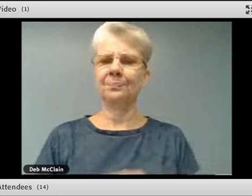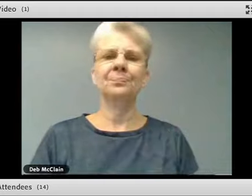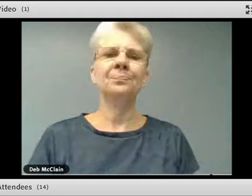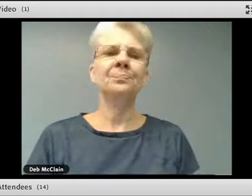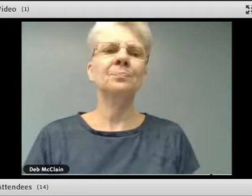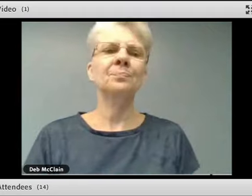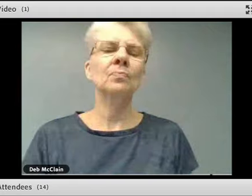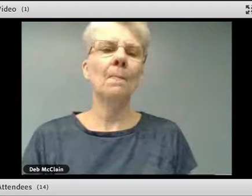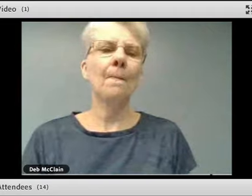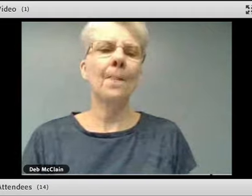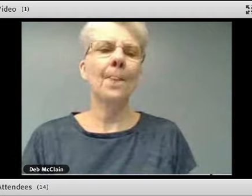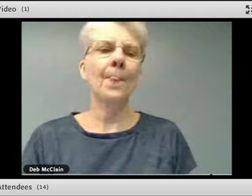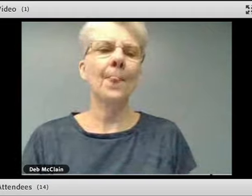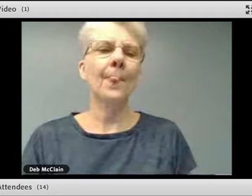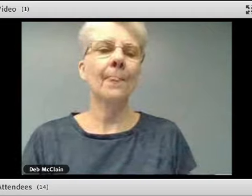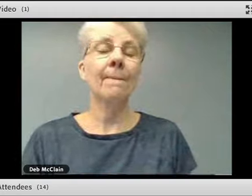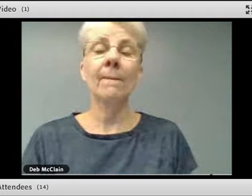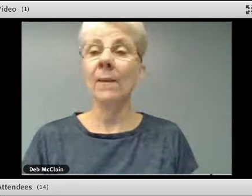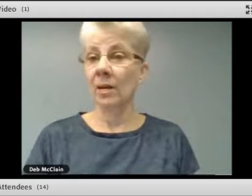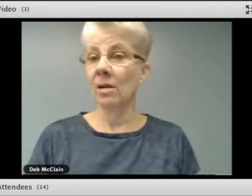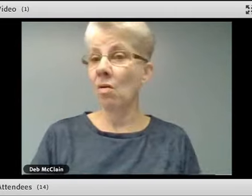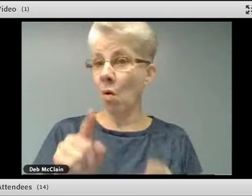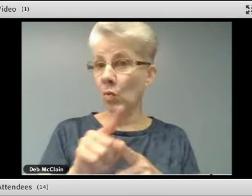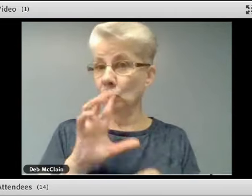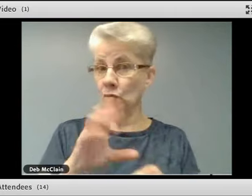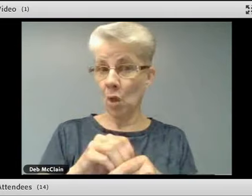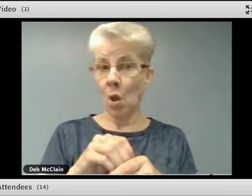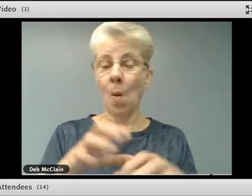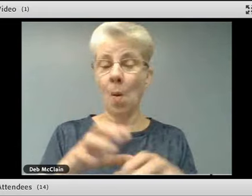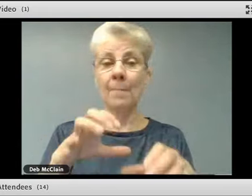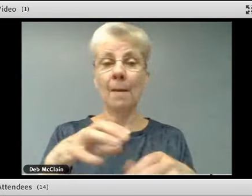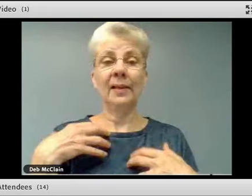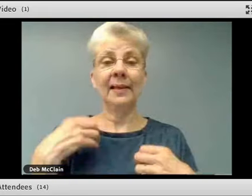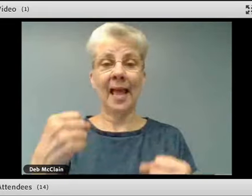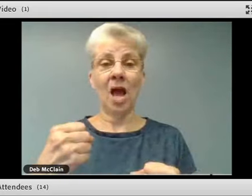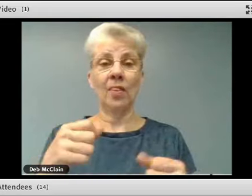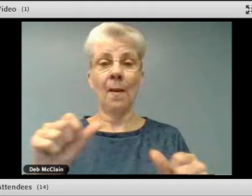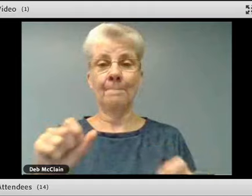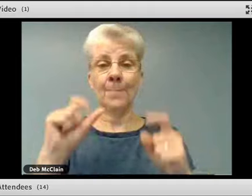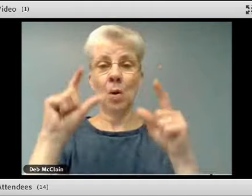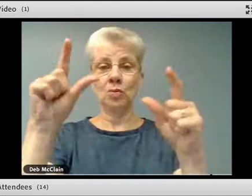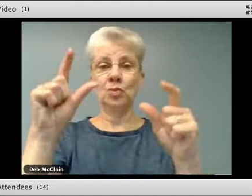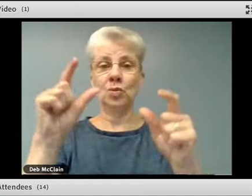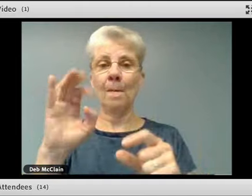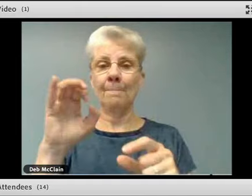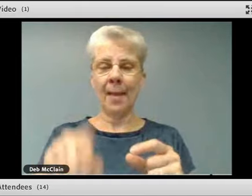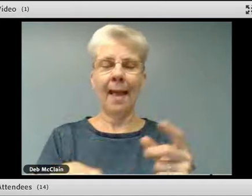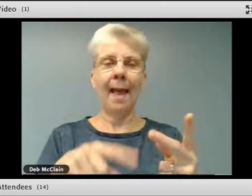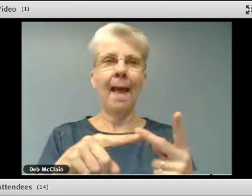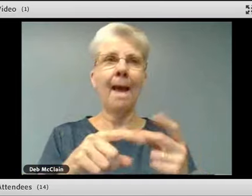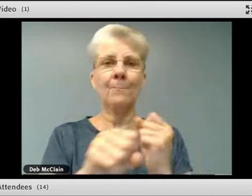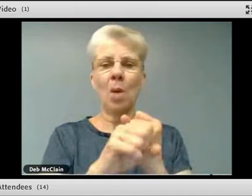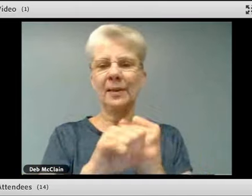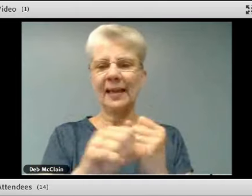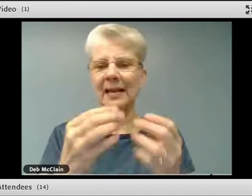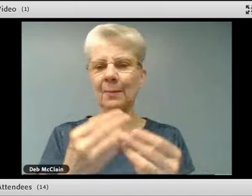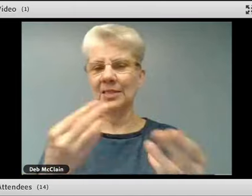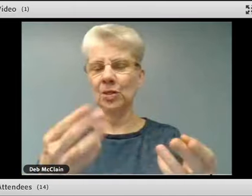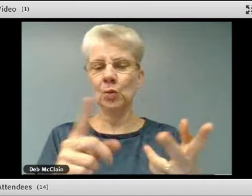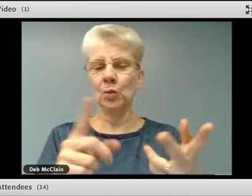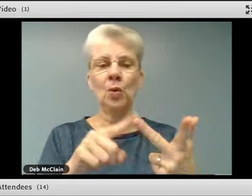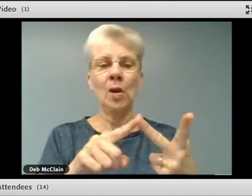You'll also see a public health poster, a map, propaganda materials,